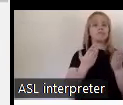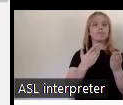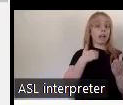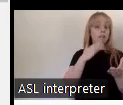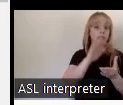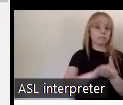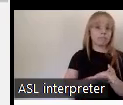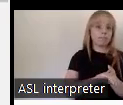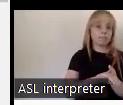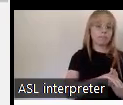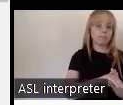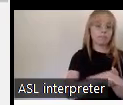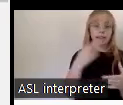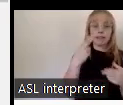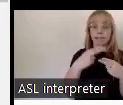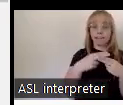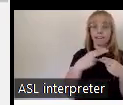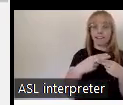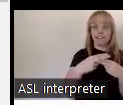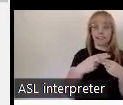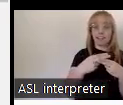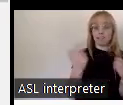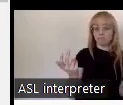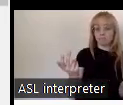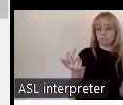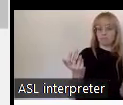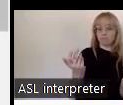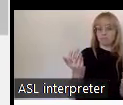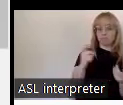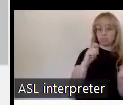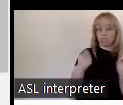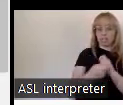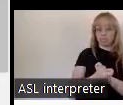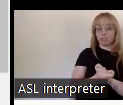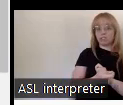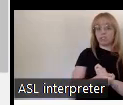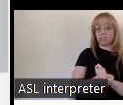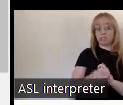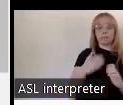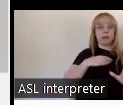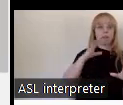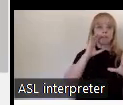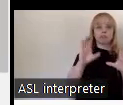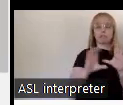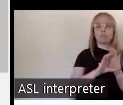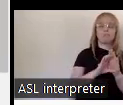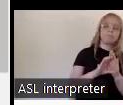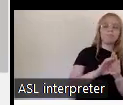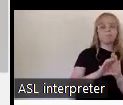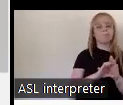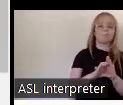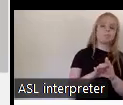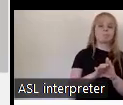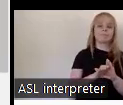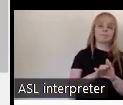married. So my name now is Anita Married Test. And my photo, well, that's